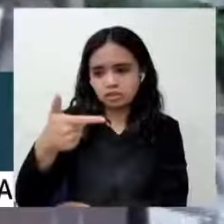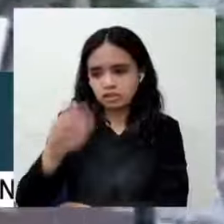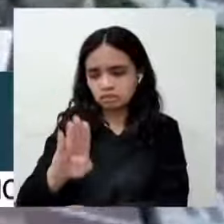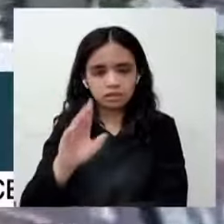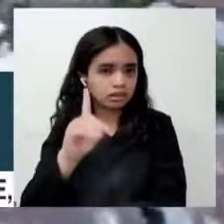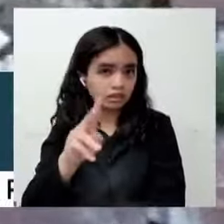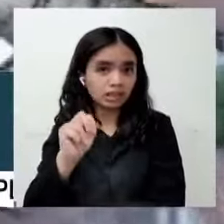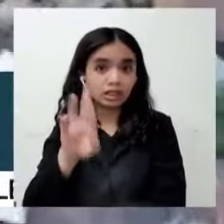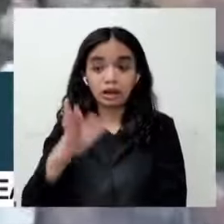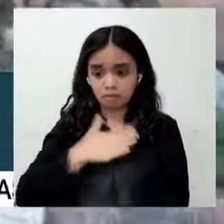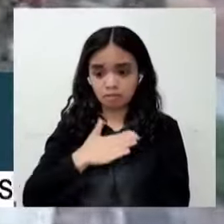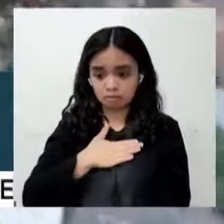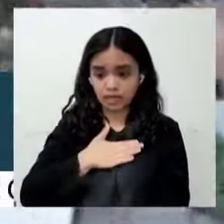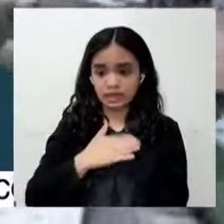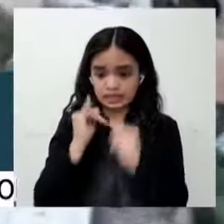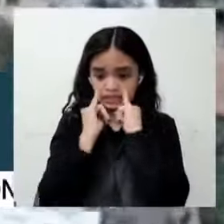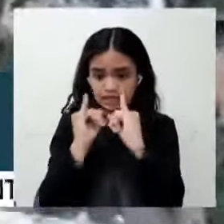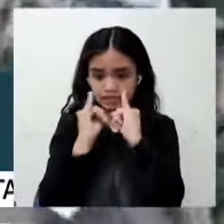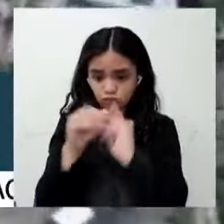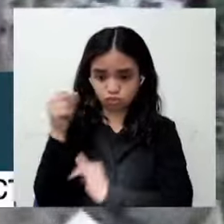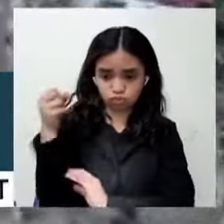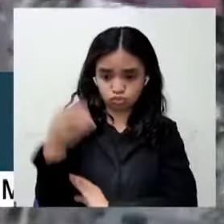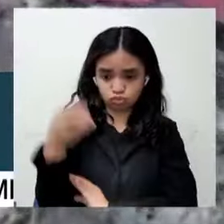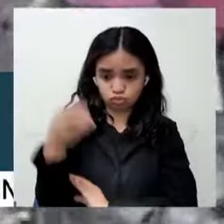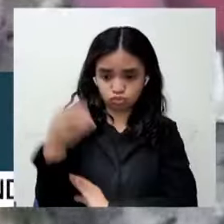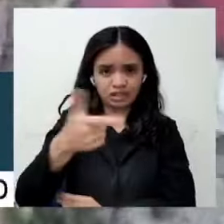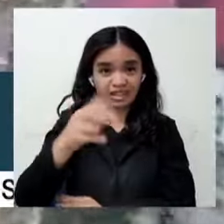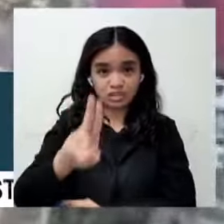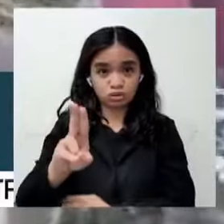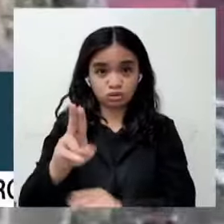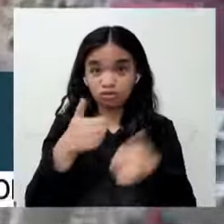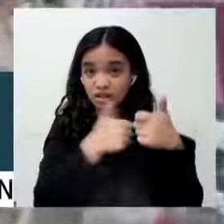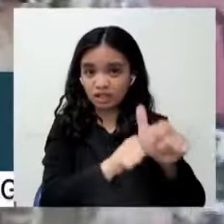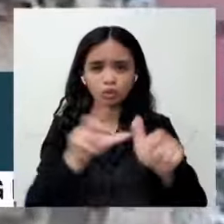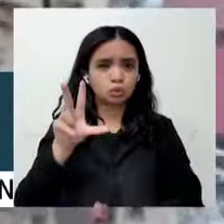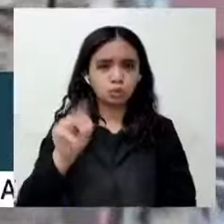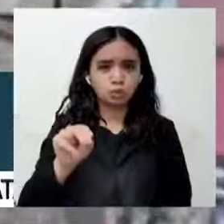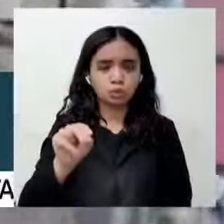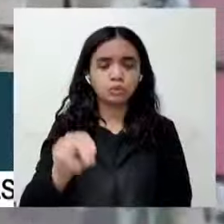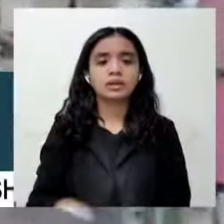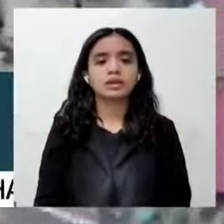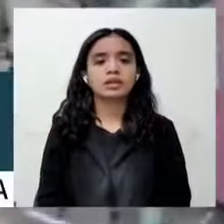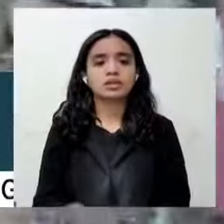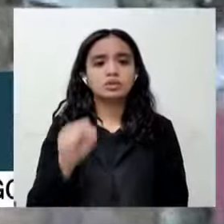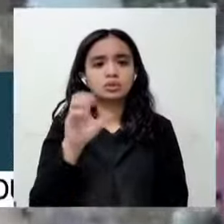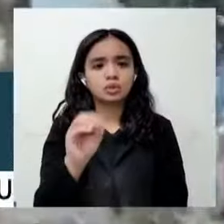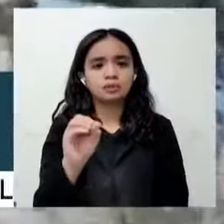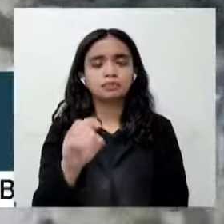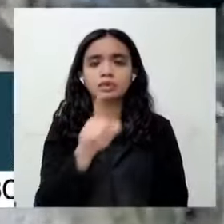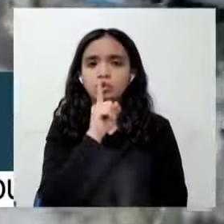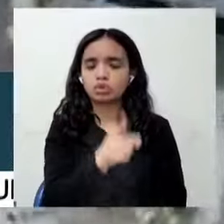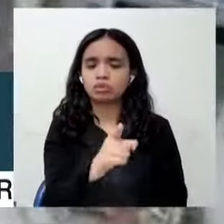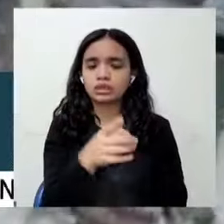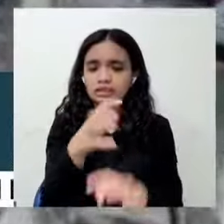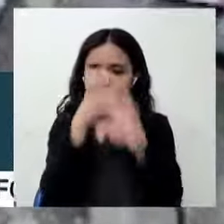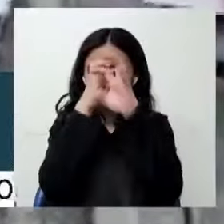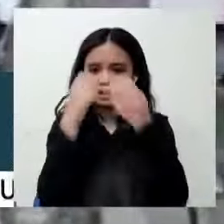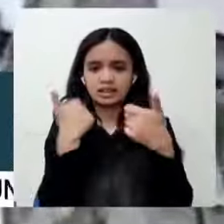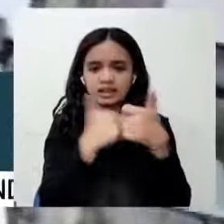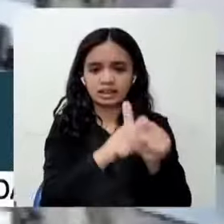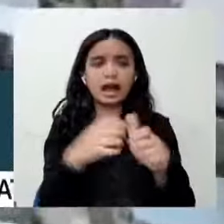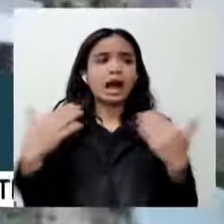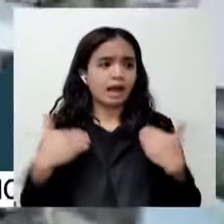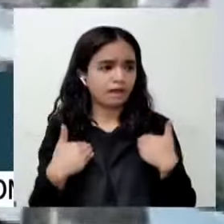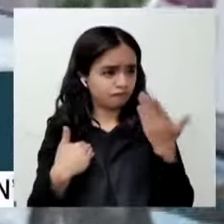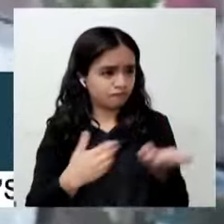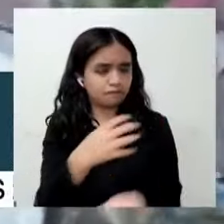order, my instruction, but the LGU did not comply. So, and strictly enforce it. My PNP naman, my